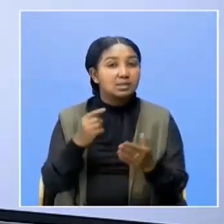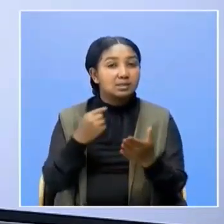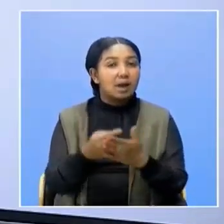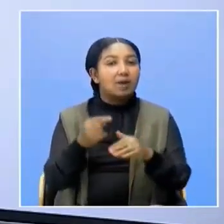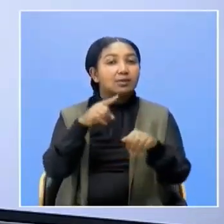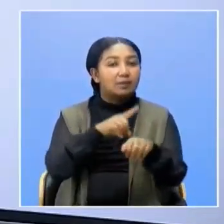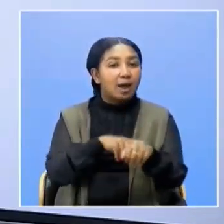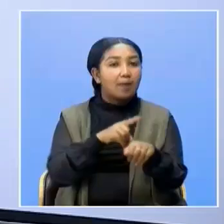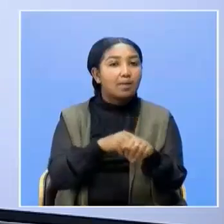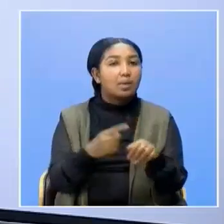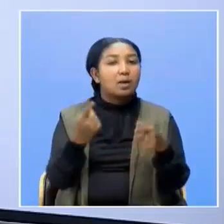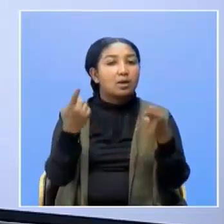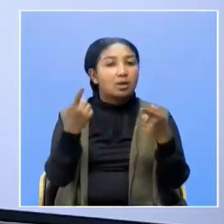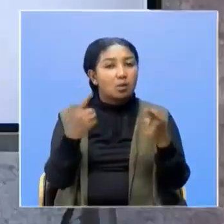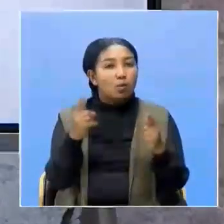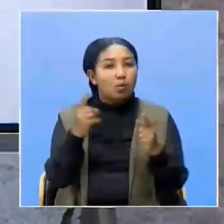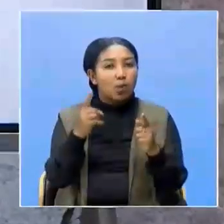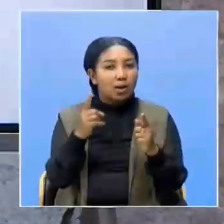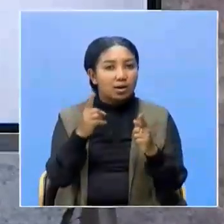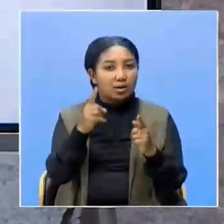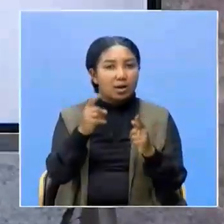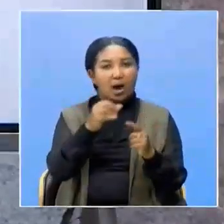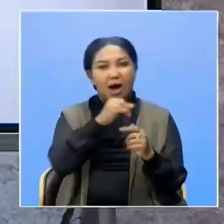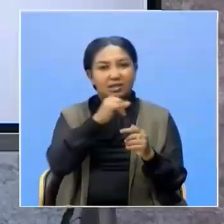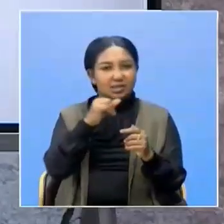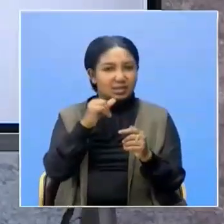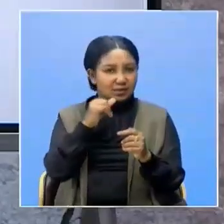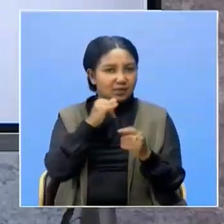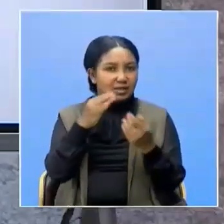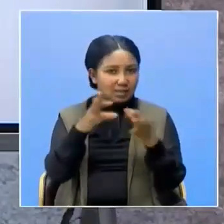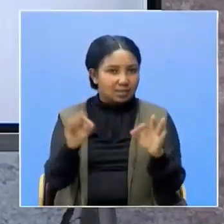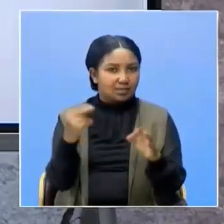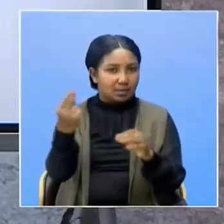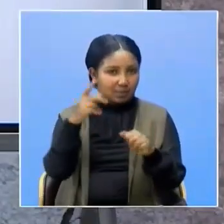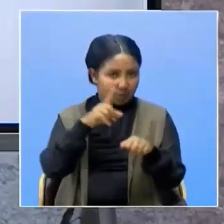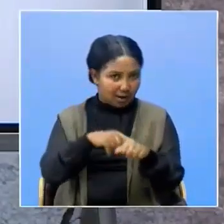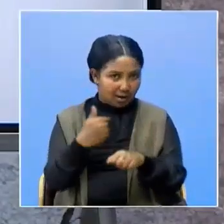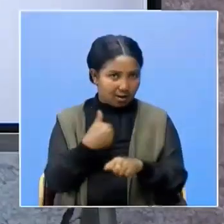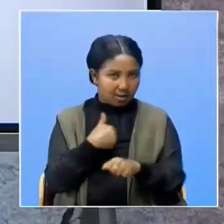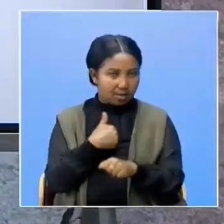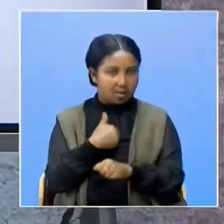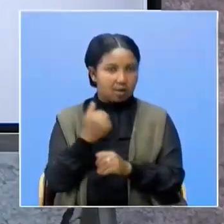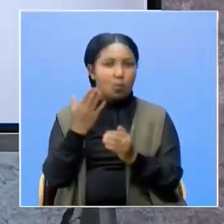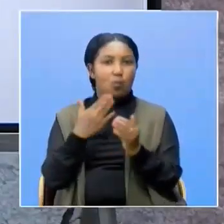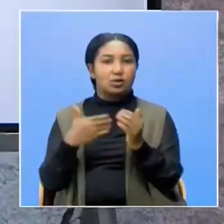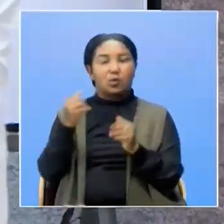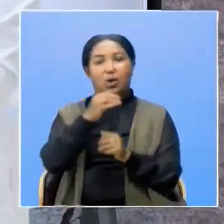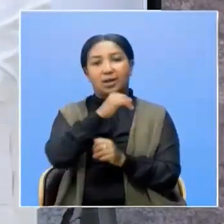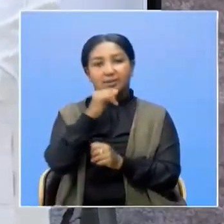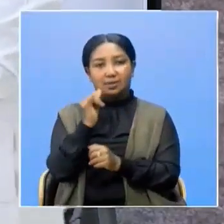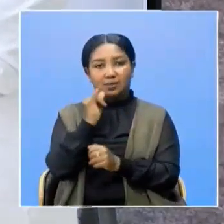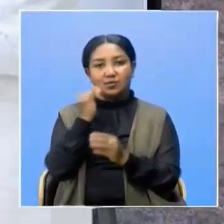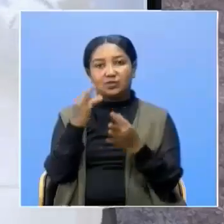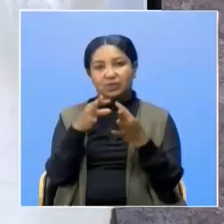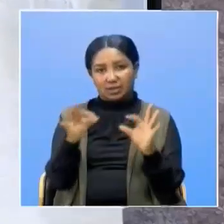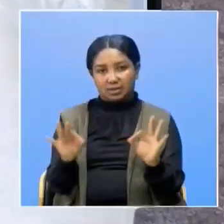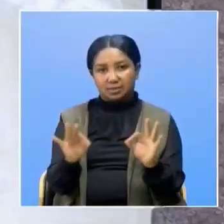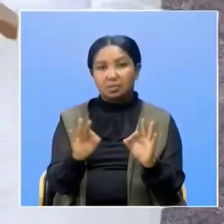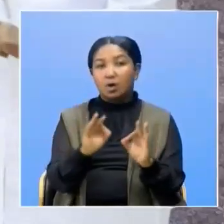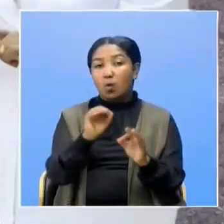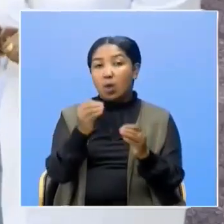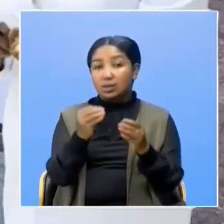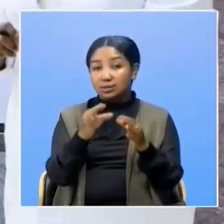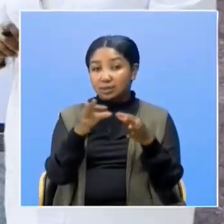times that we use more than one adjective in a sentence. Okay? More than one adjective in a sentence, just in one